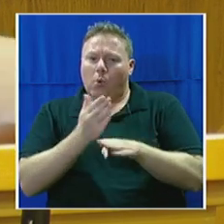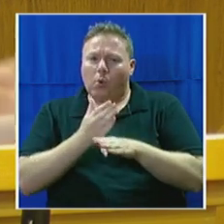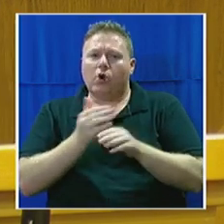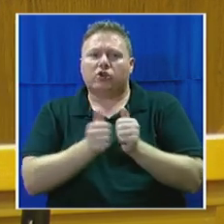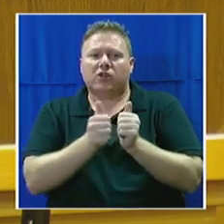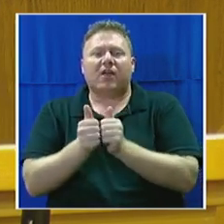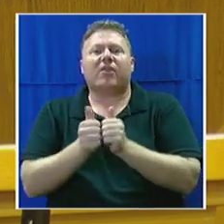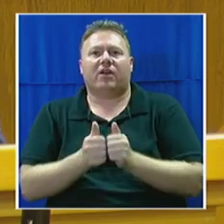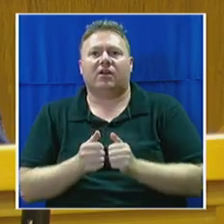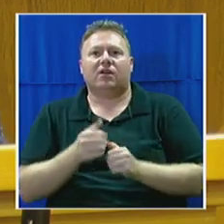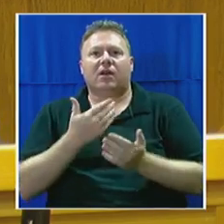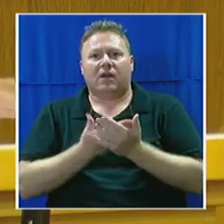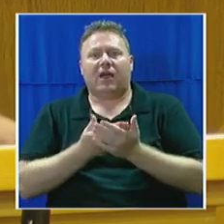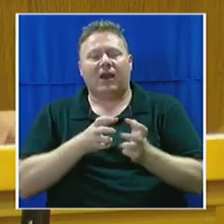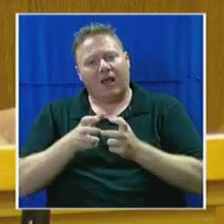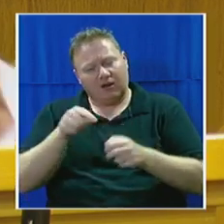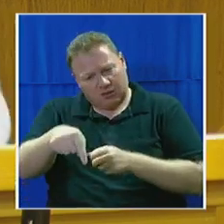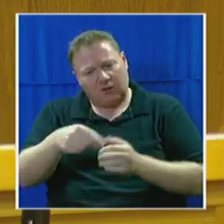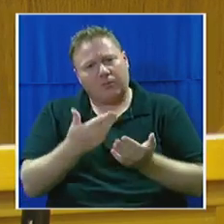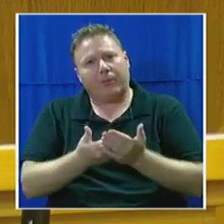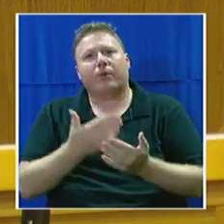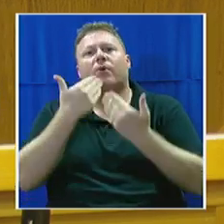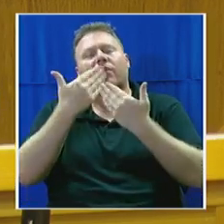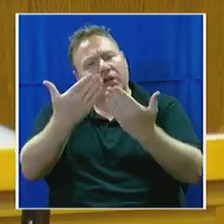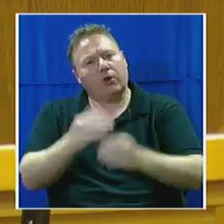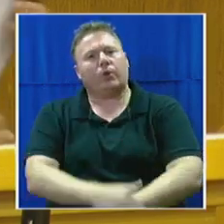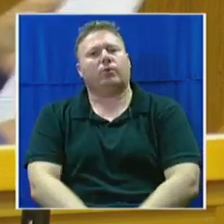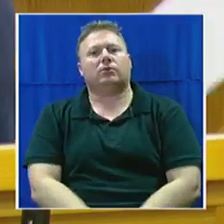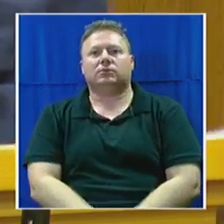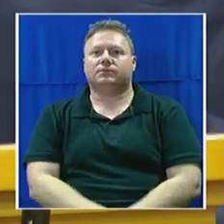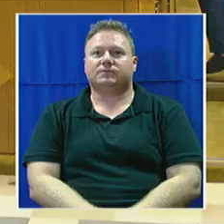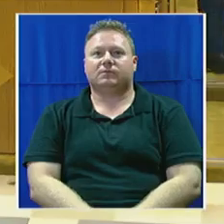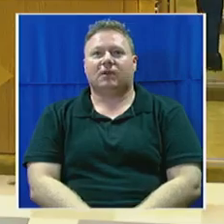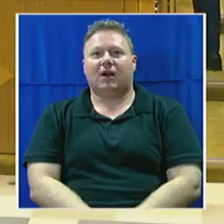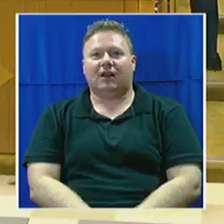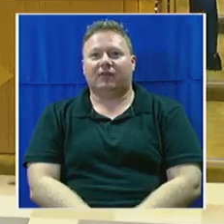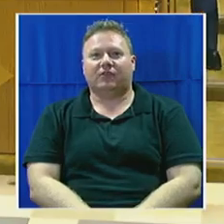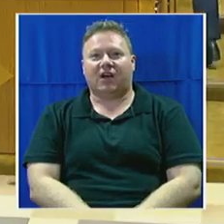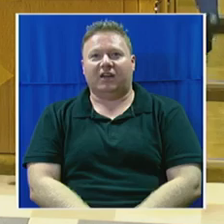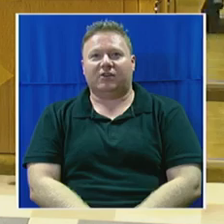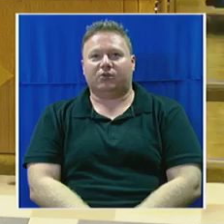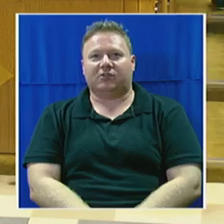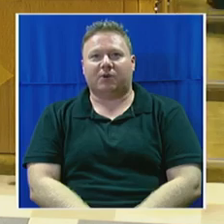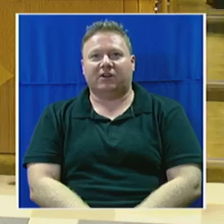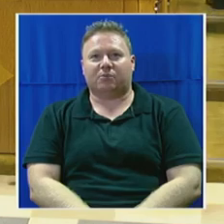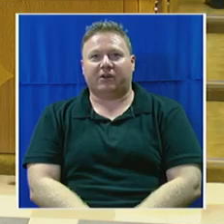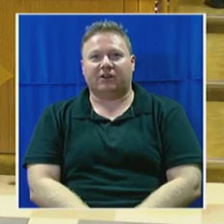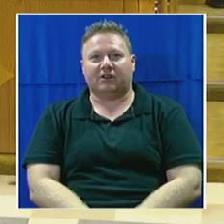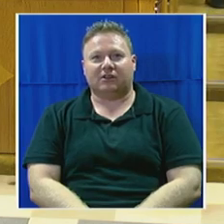be able to handle this as well. Thank you very much. Thank you. Honorable Gallo.